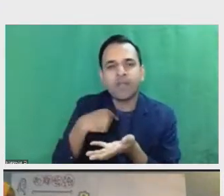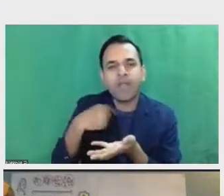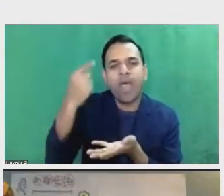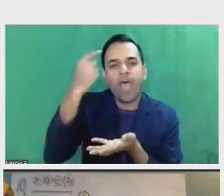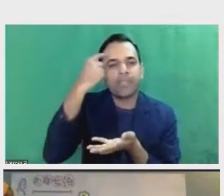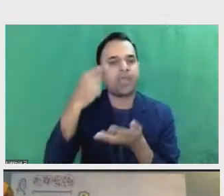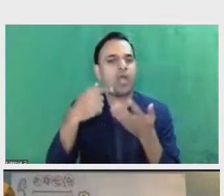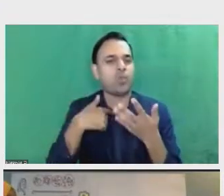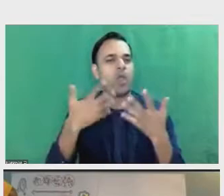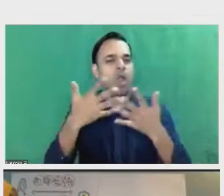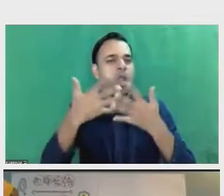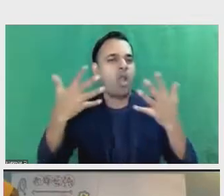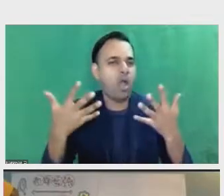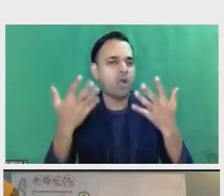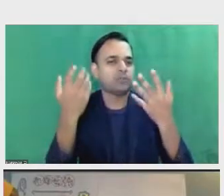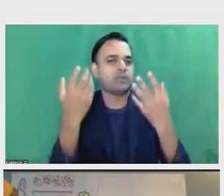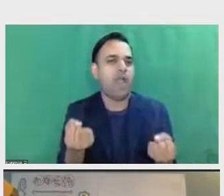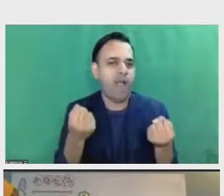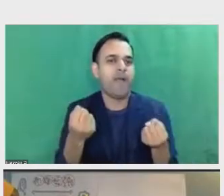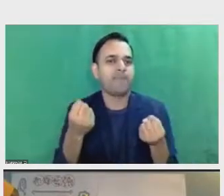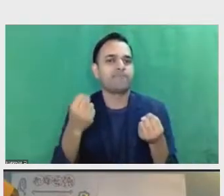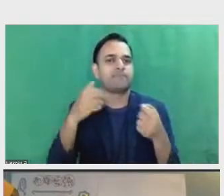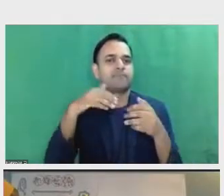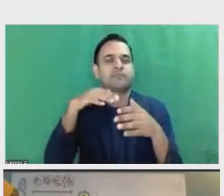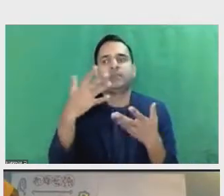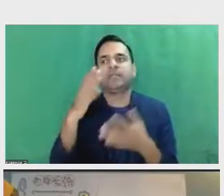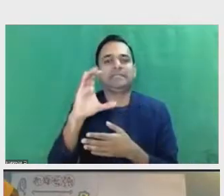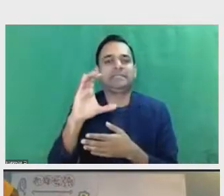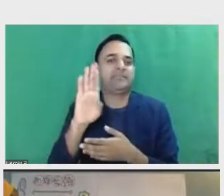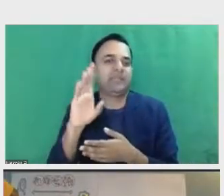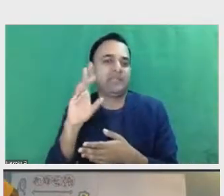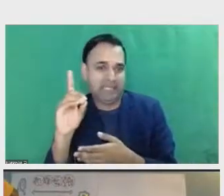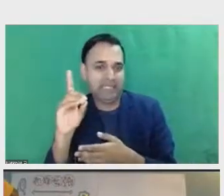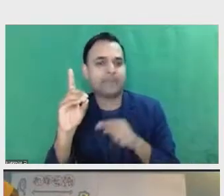other conventions, but that doesn't mean that we got to stop. We got to continue and we got to go further.